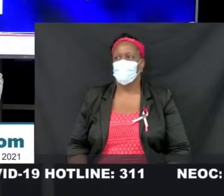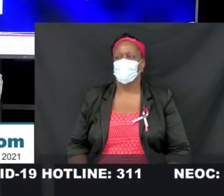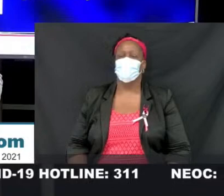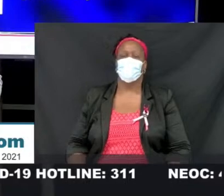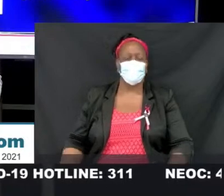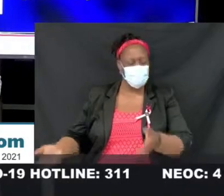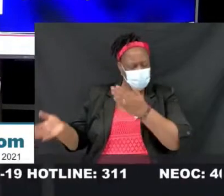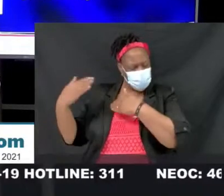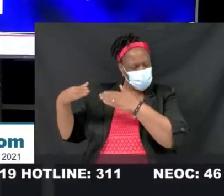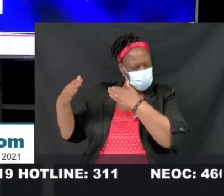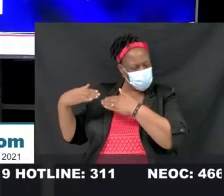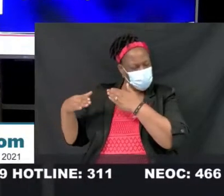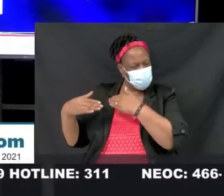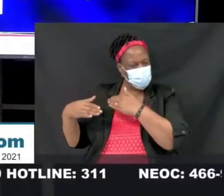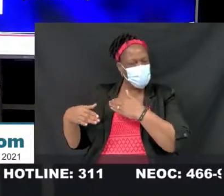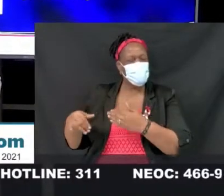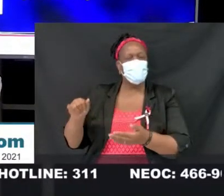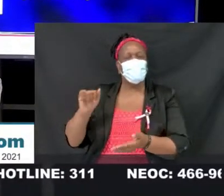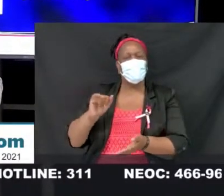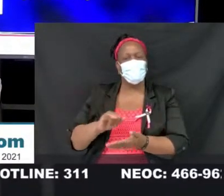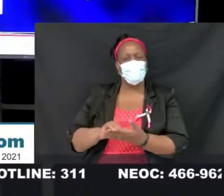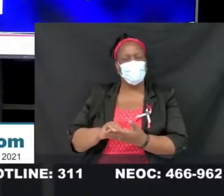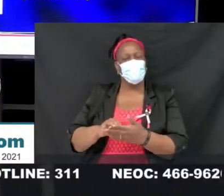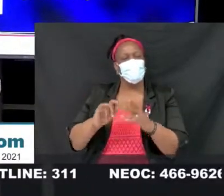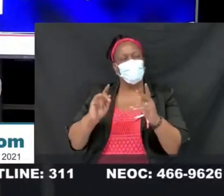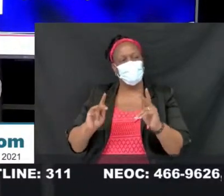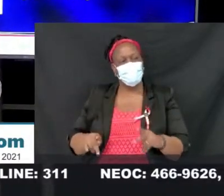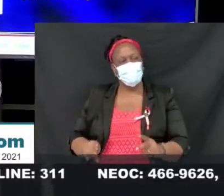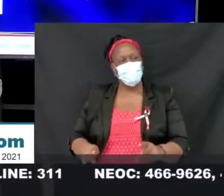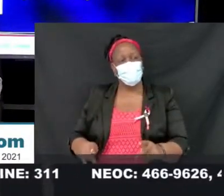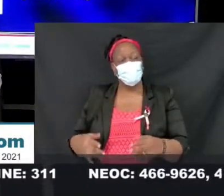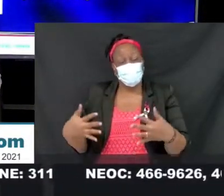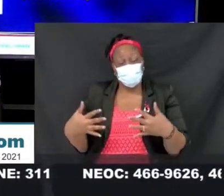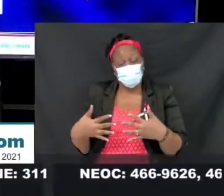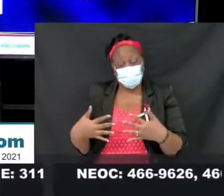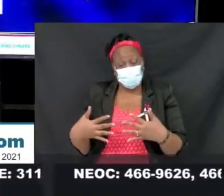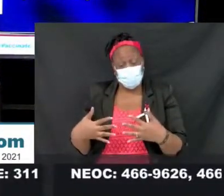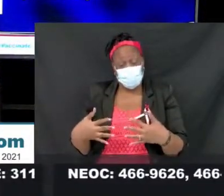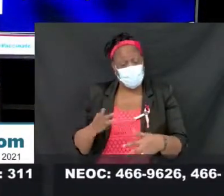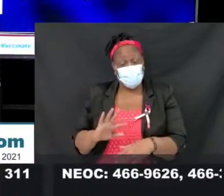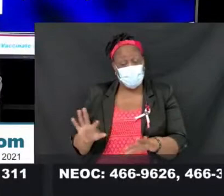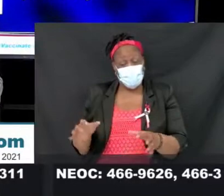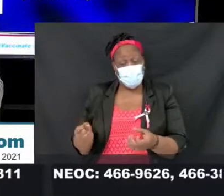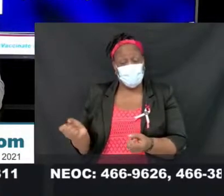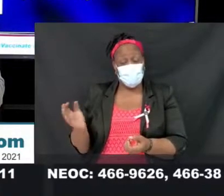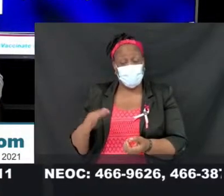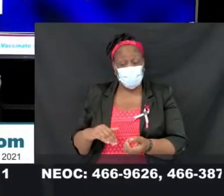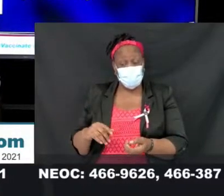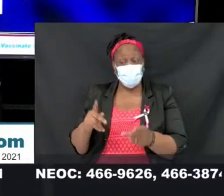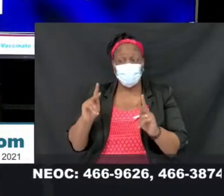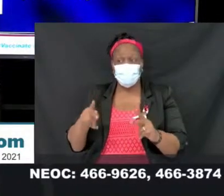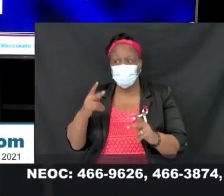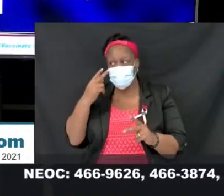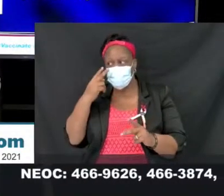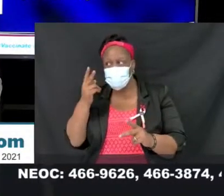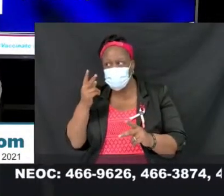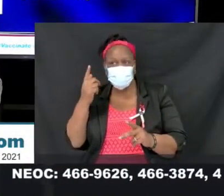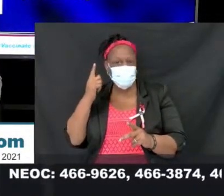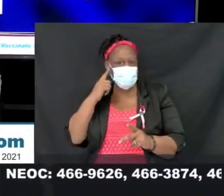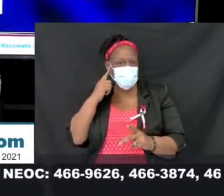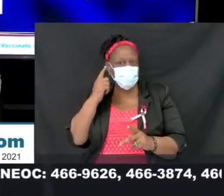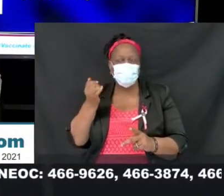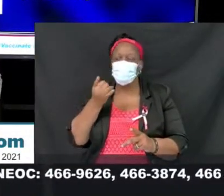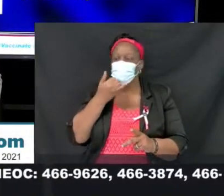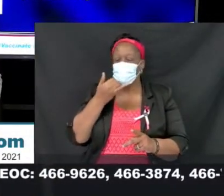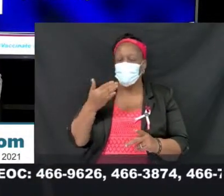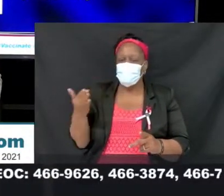10,000 doses that were delivered. You heard that with our messaging, with our education program, we